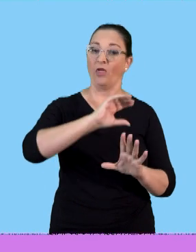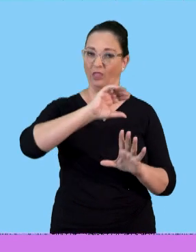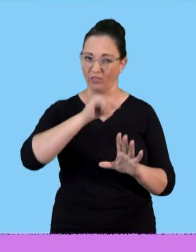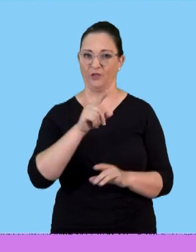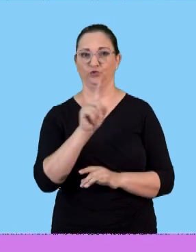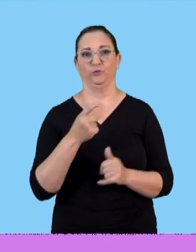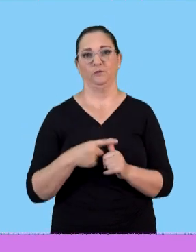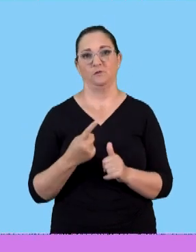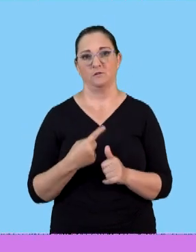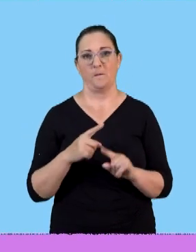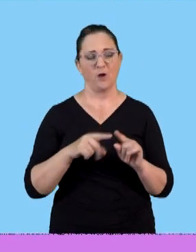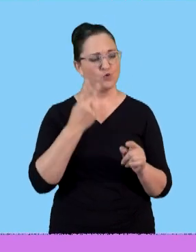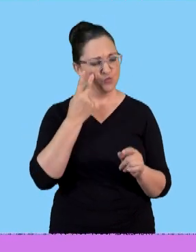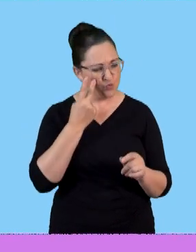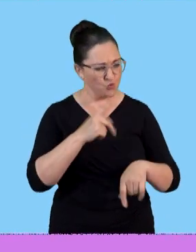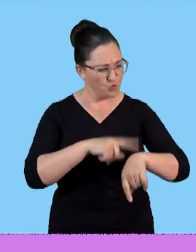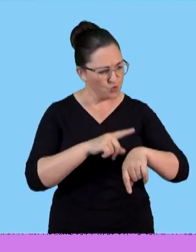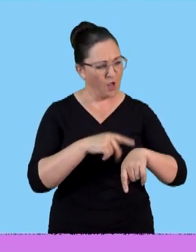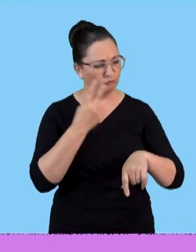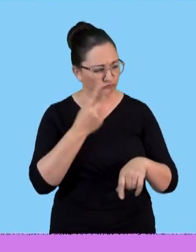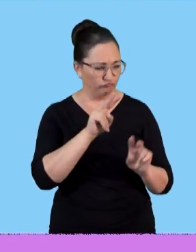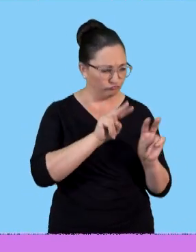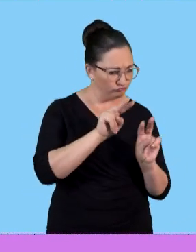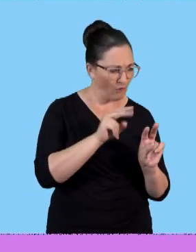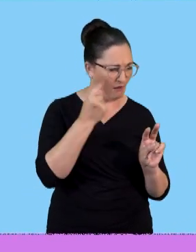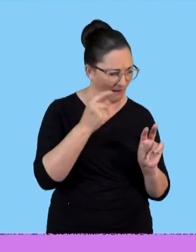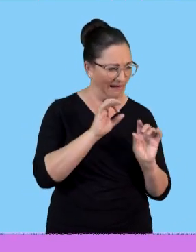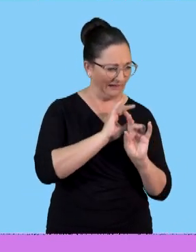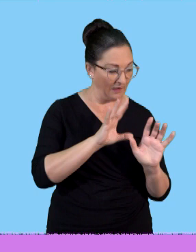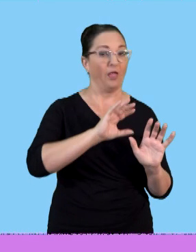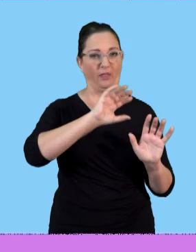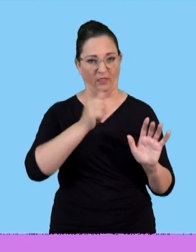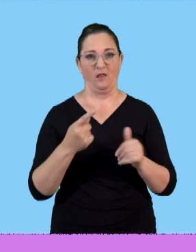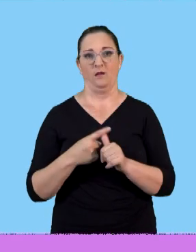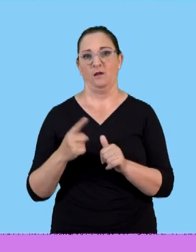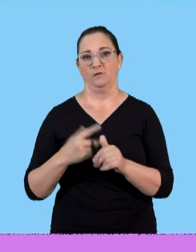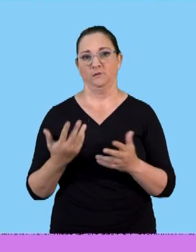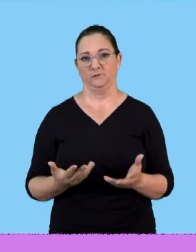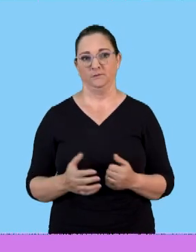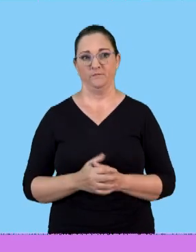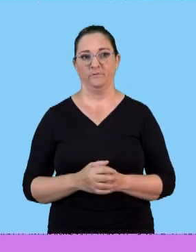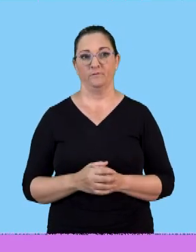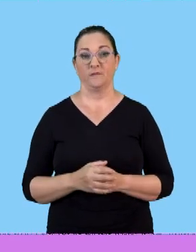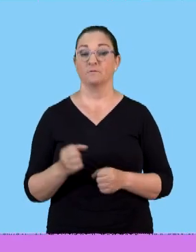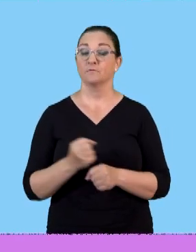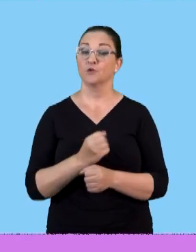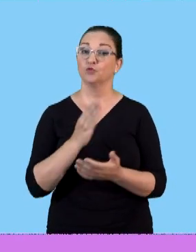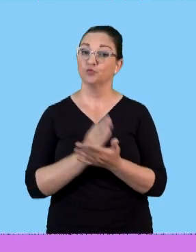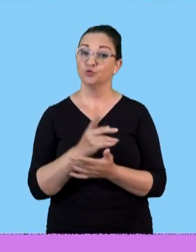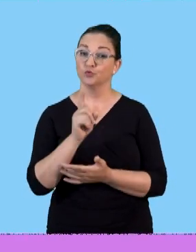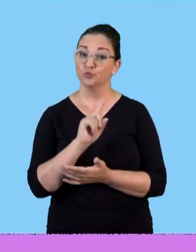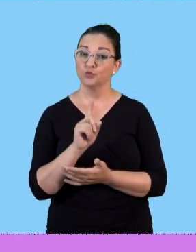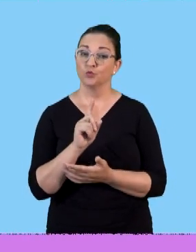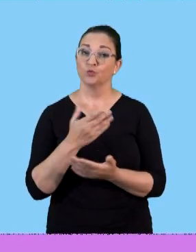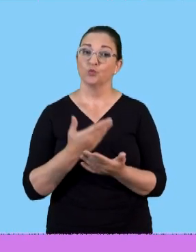question. Take time out, look at what is presented, and thereafter you start answering questions. Then